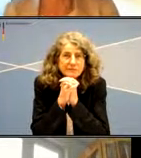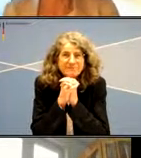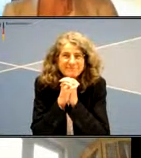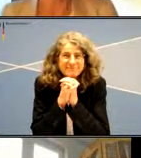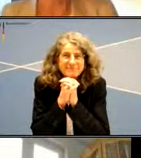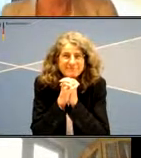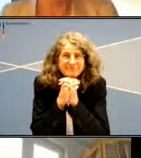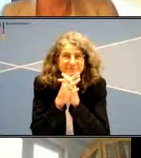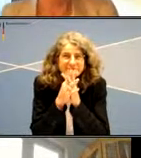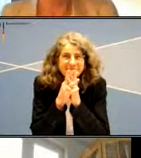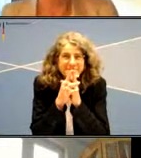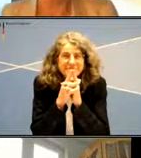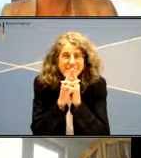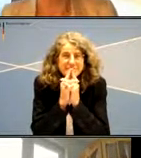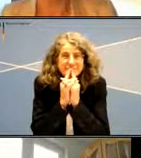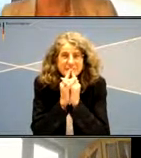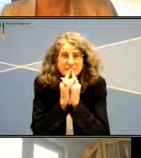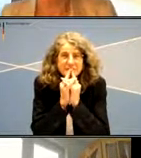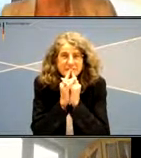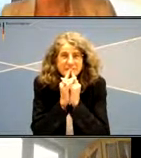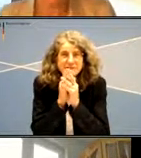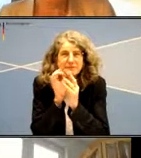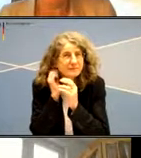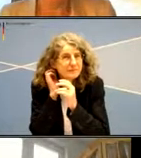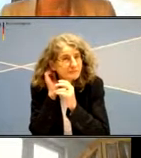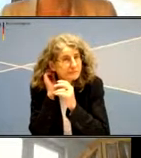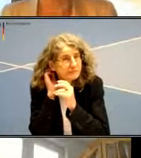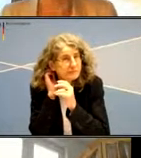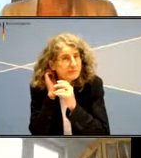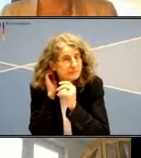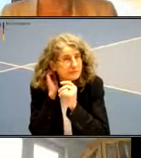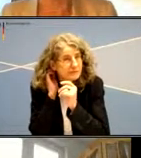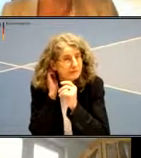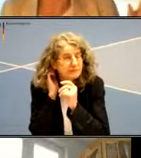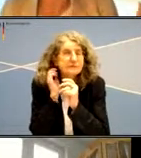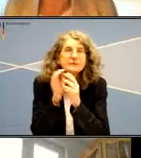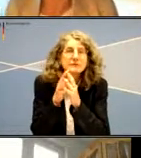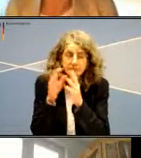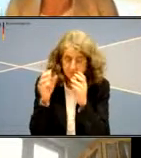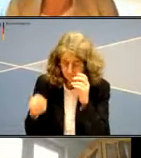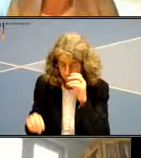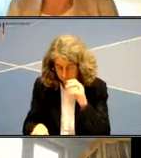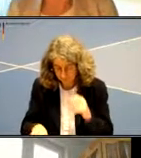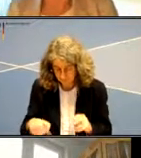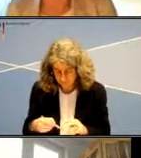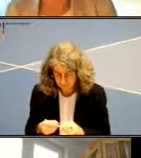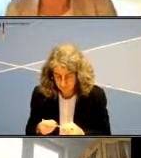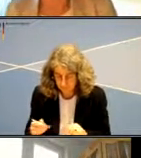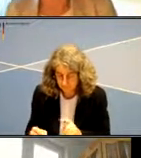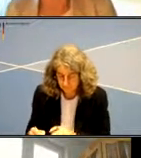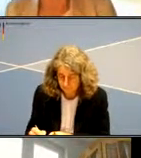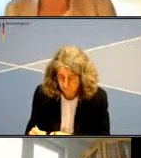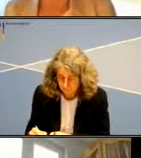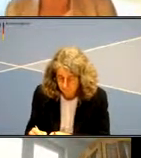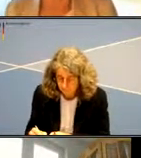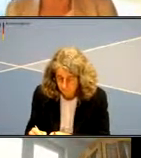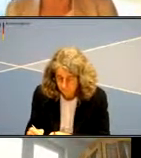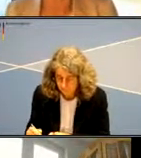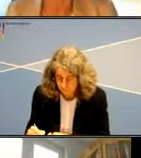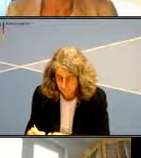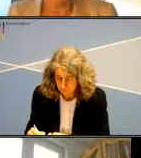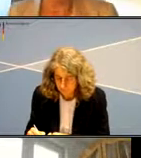situations where possible. And so you need to change the way you invoice. And that is really easy with digitalization. So why